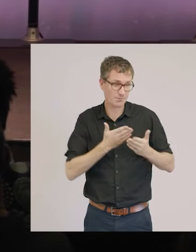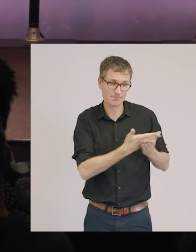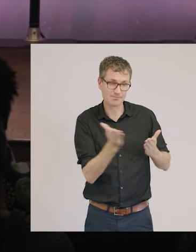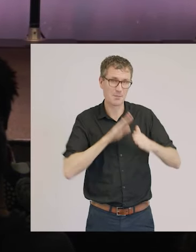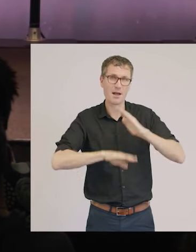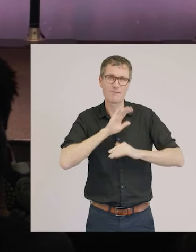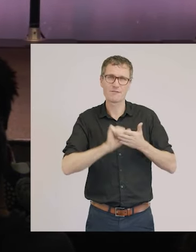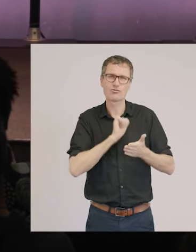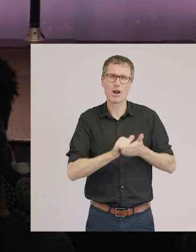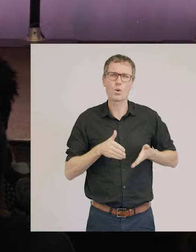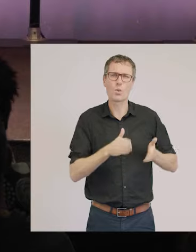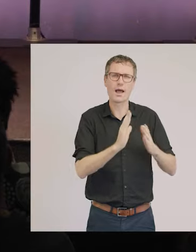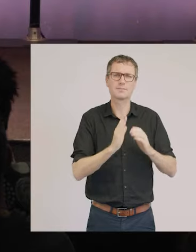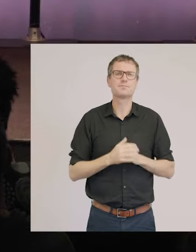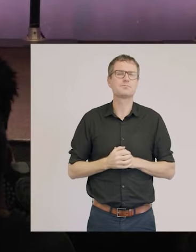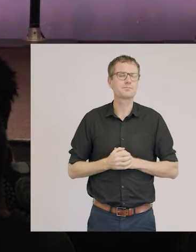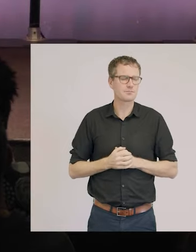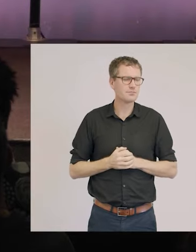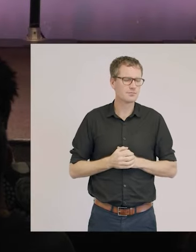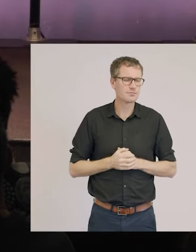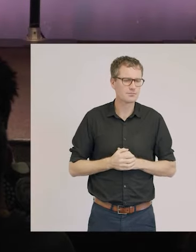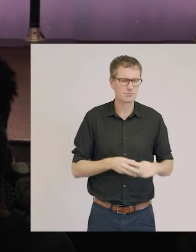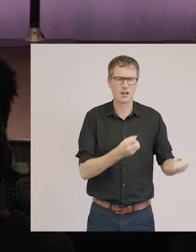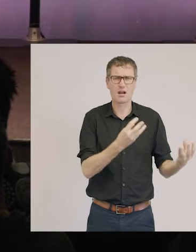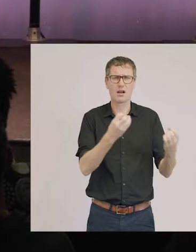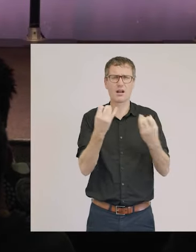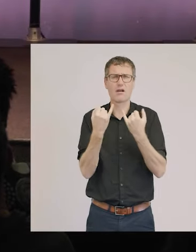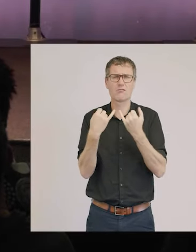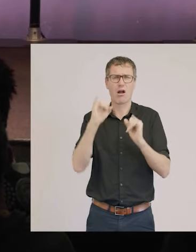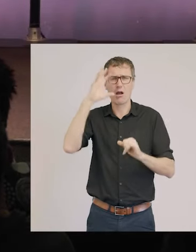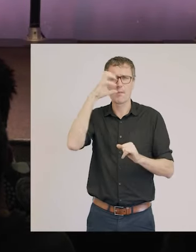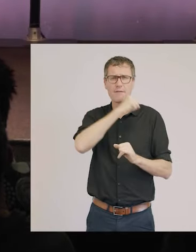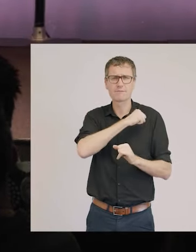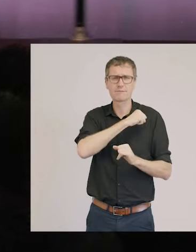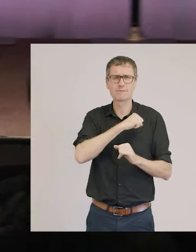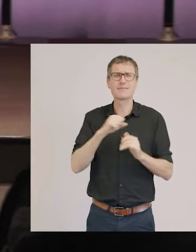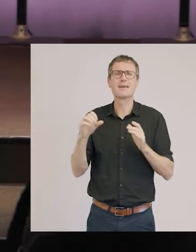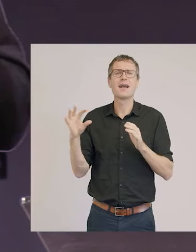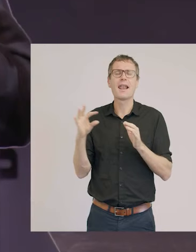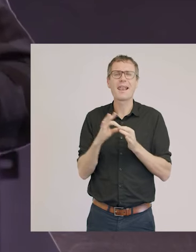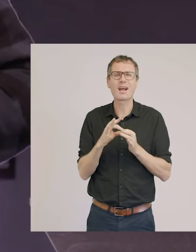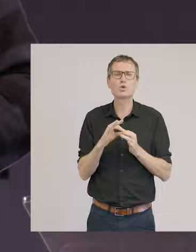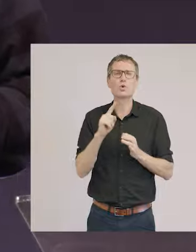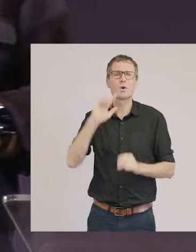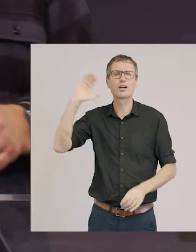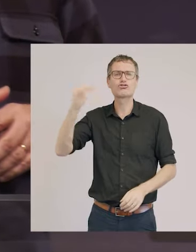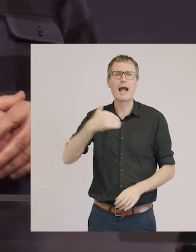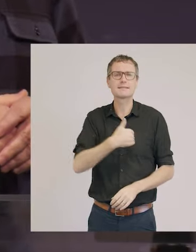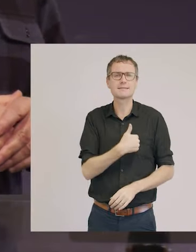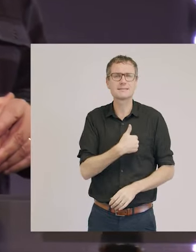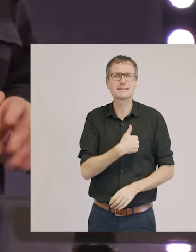we behave. And you know, one of the huge deceptions that is around is the concept of